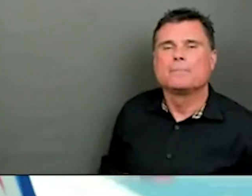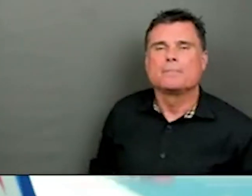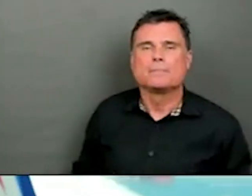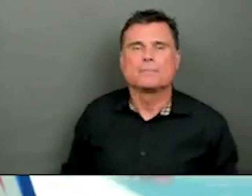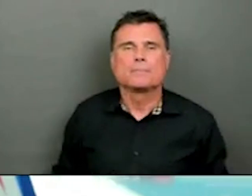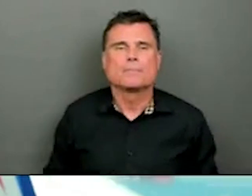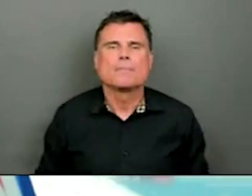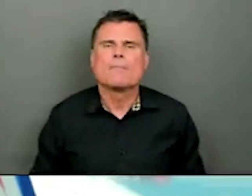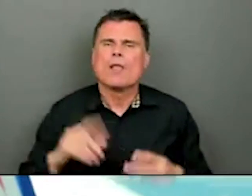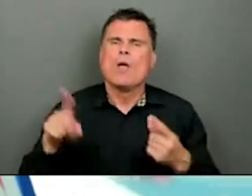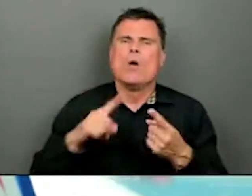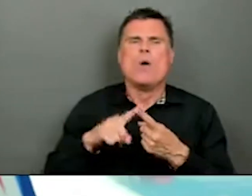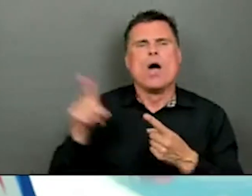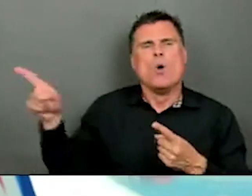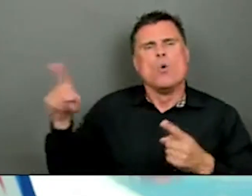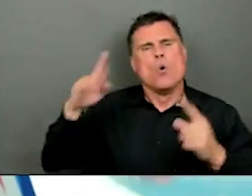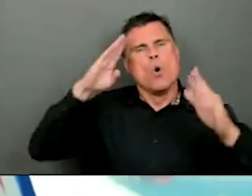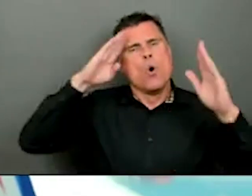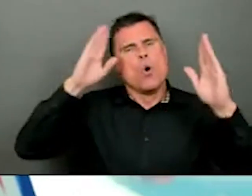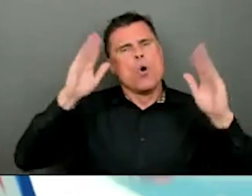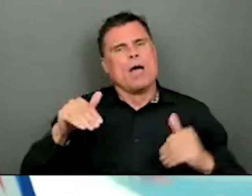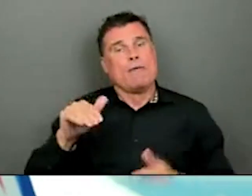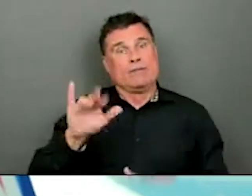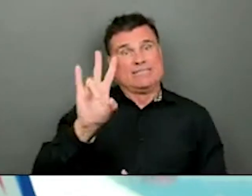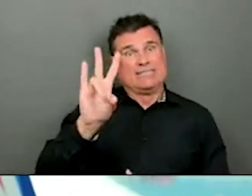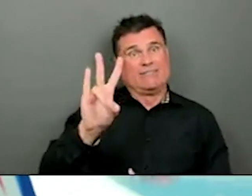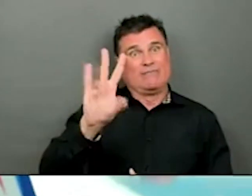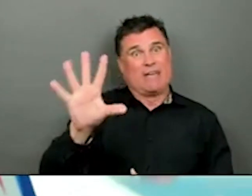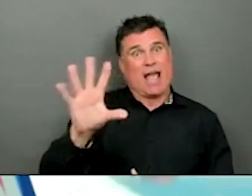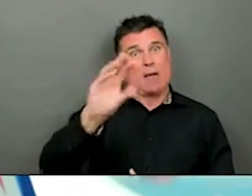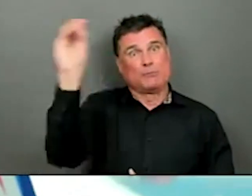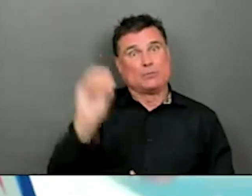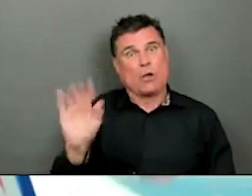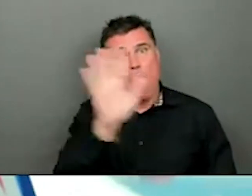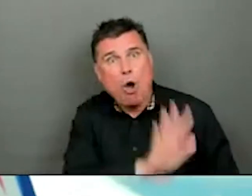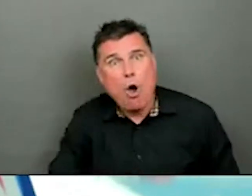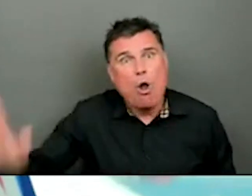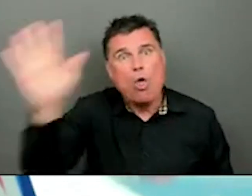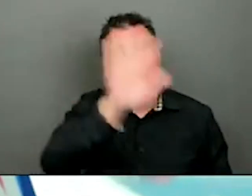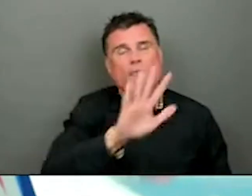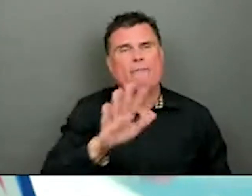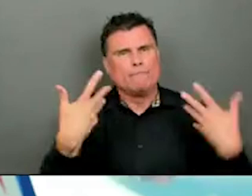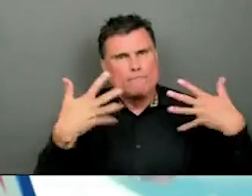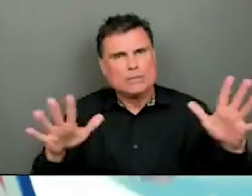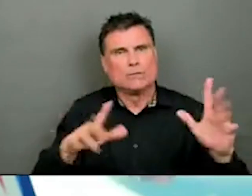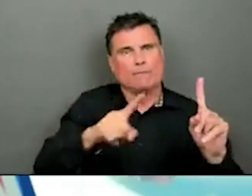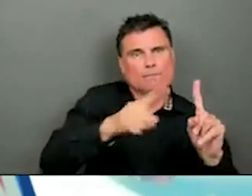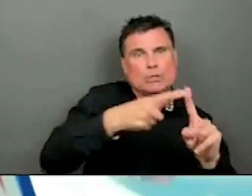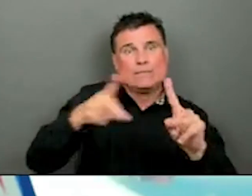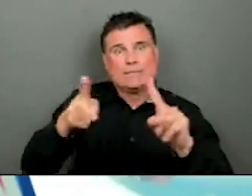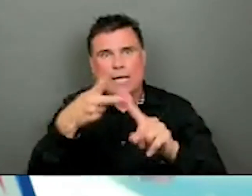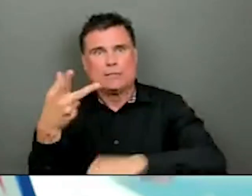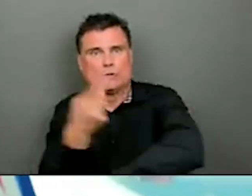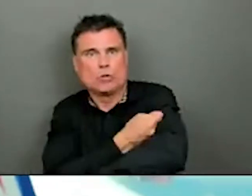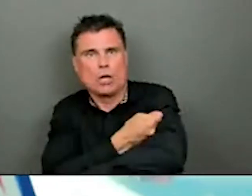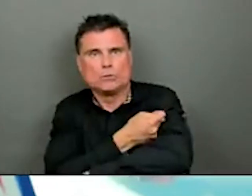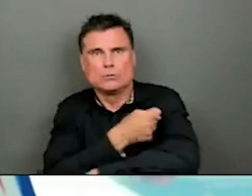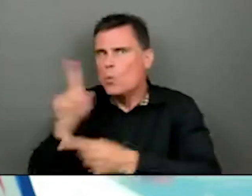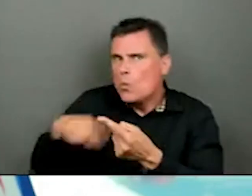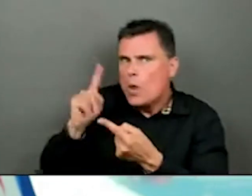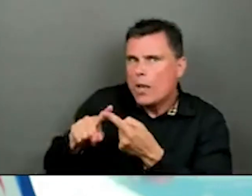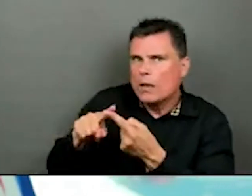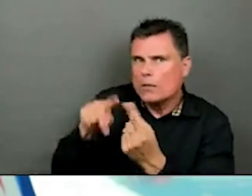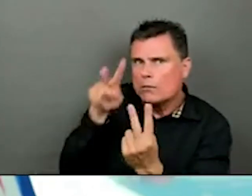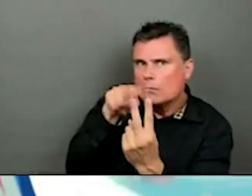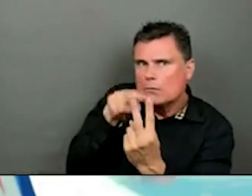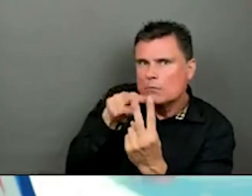have 75% of British Columbia's population fully vaccinated with 2 doses? And would it be reasonable to